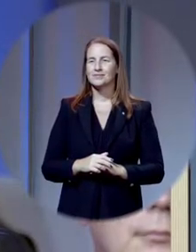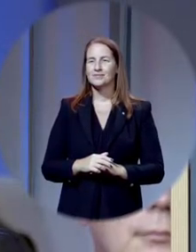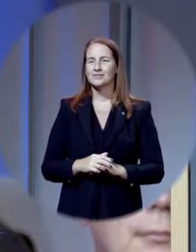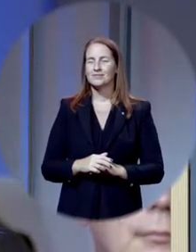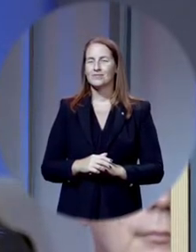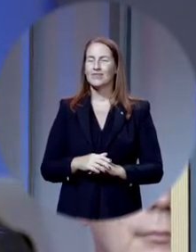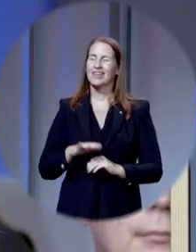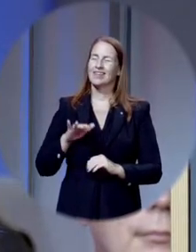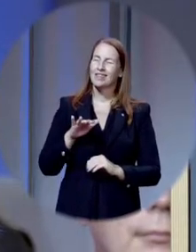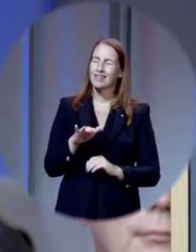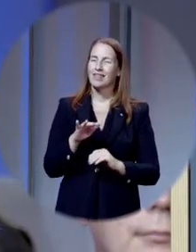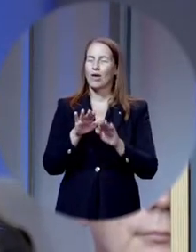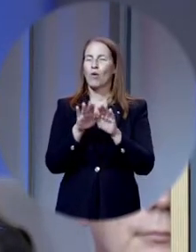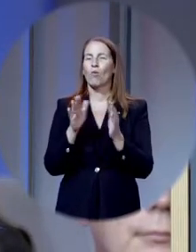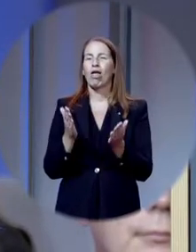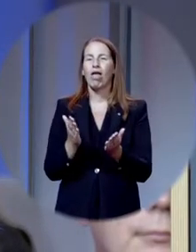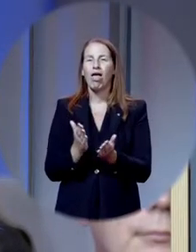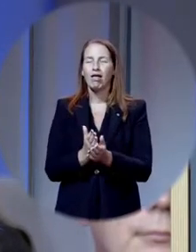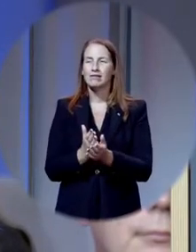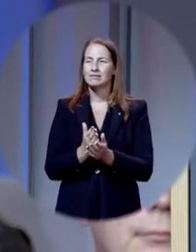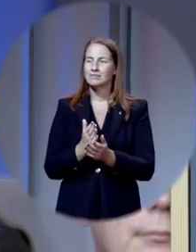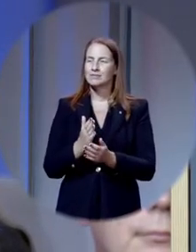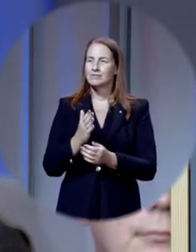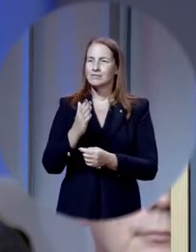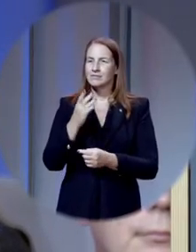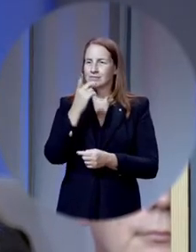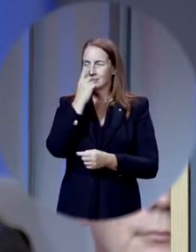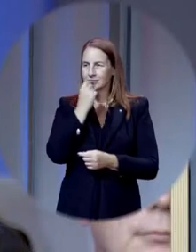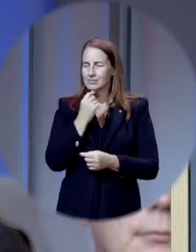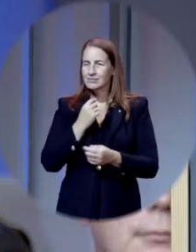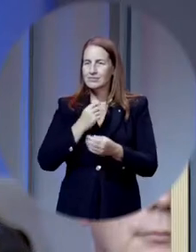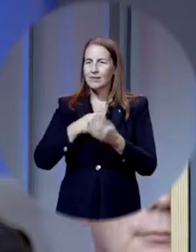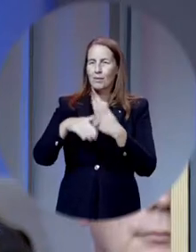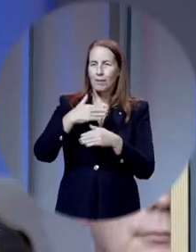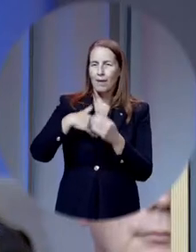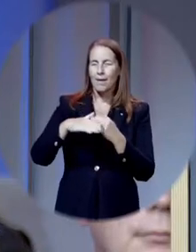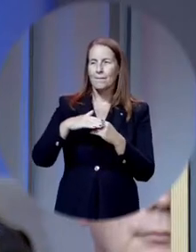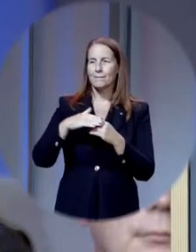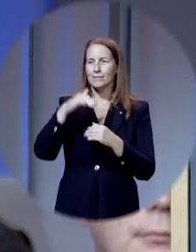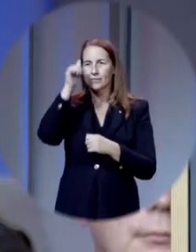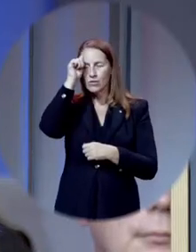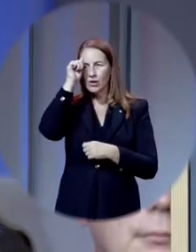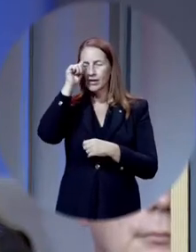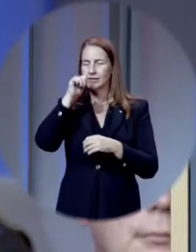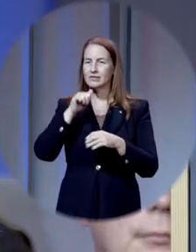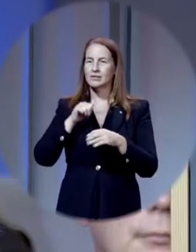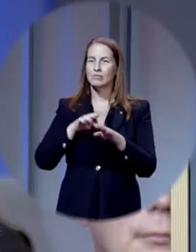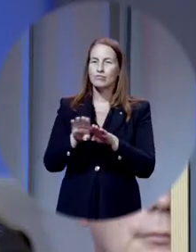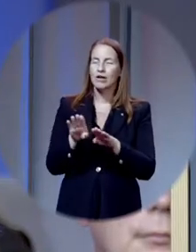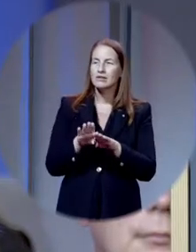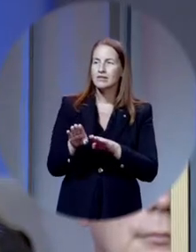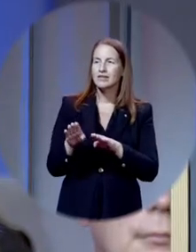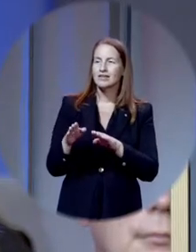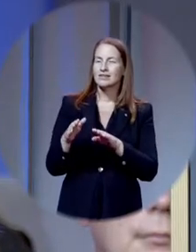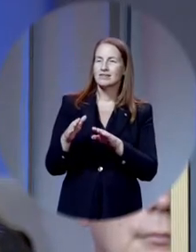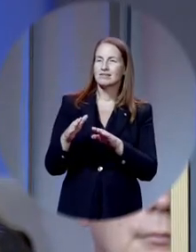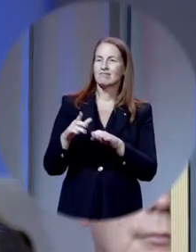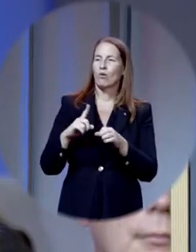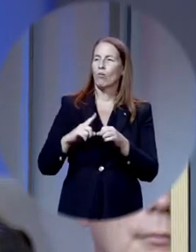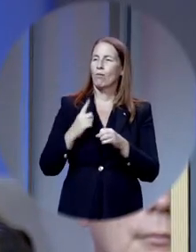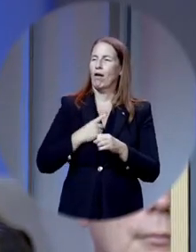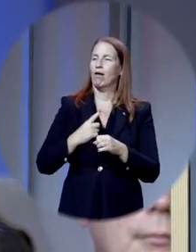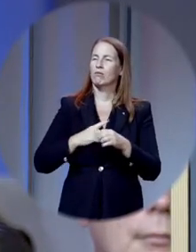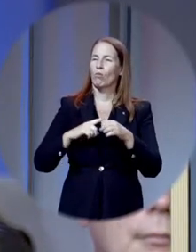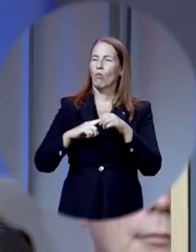And in such a world, the ability to combine knowledge with practice, together with qualities such as resilience